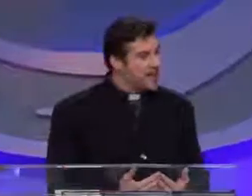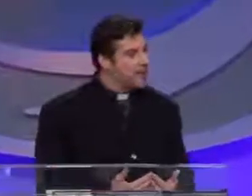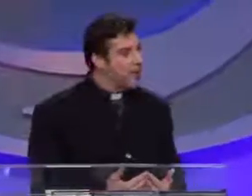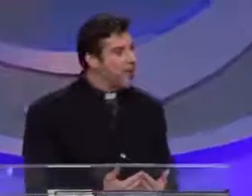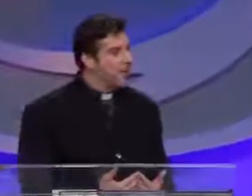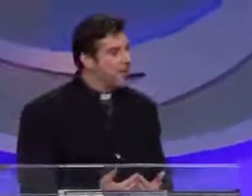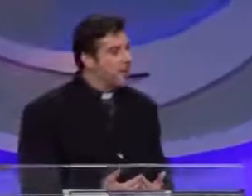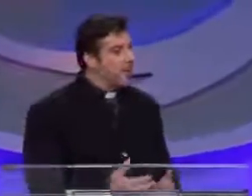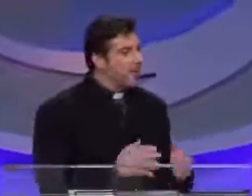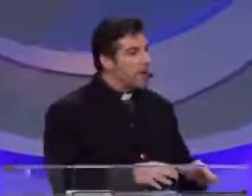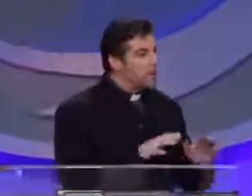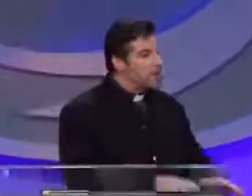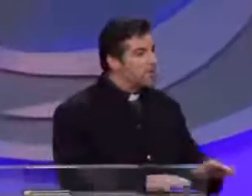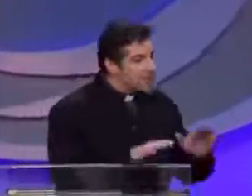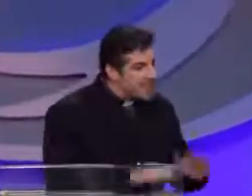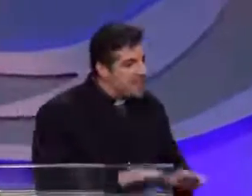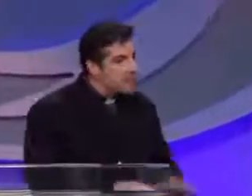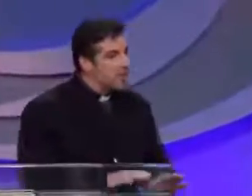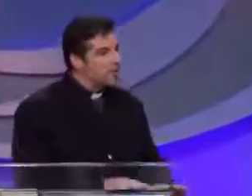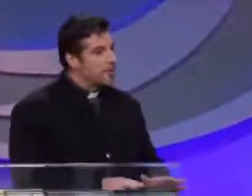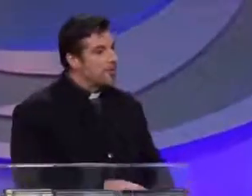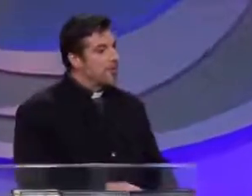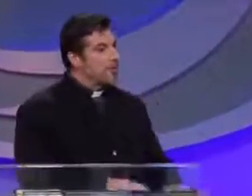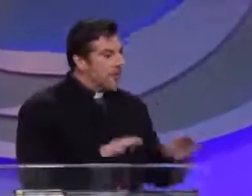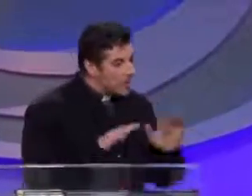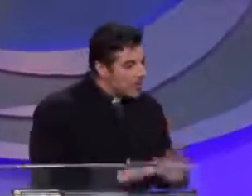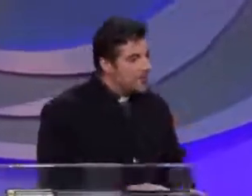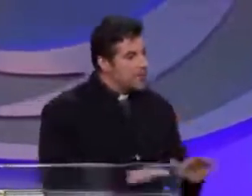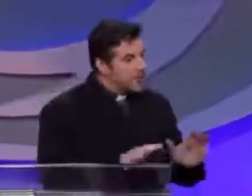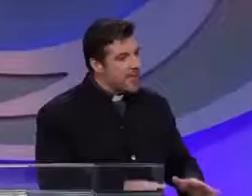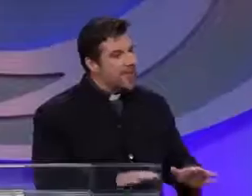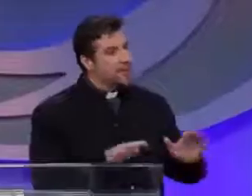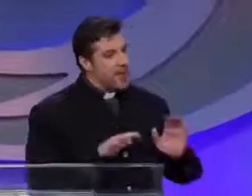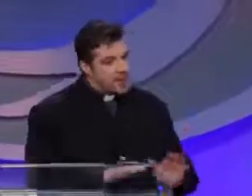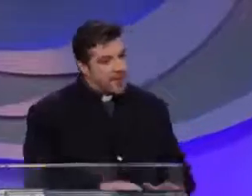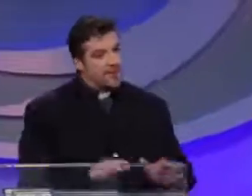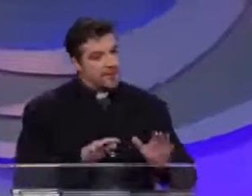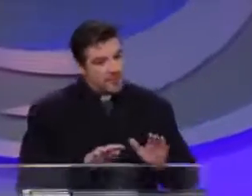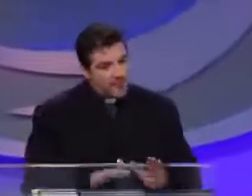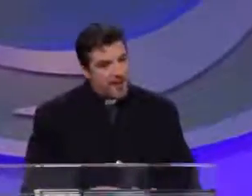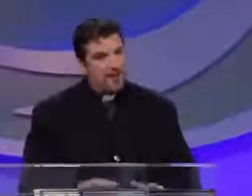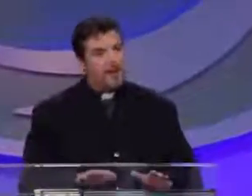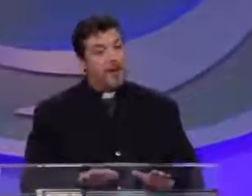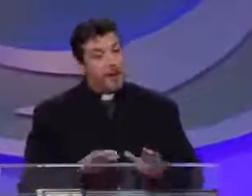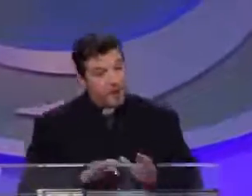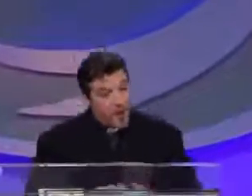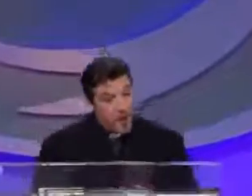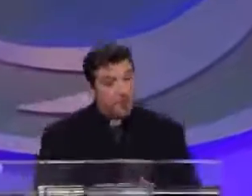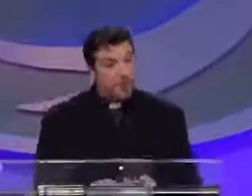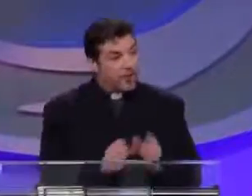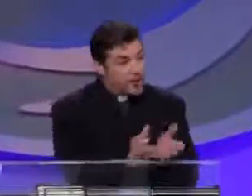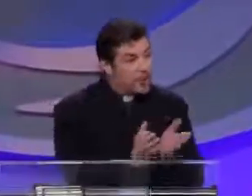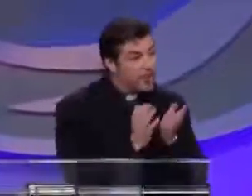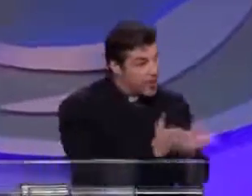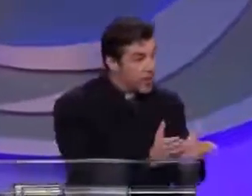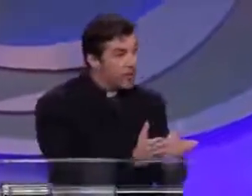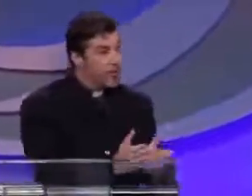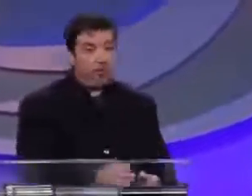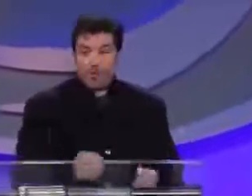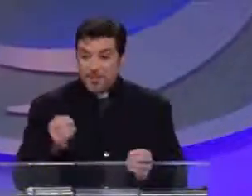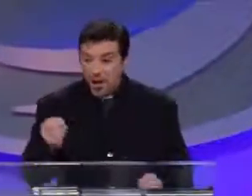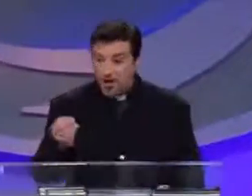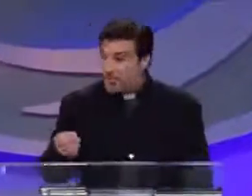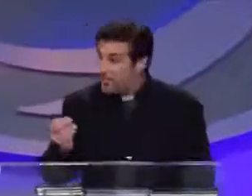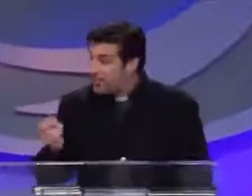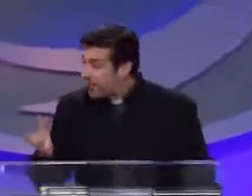Catholic Church anymore. We now preach the same gospel. We now preach you are saved by grace through faith alone. The word